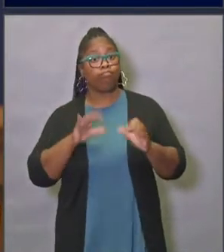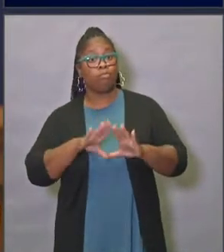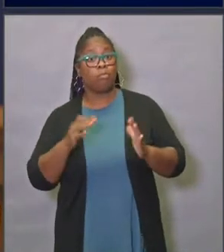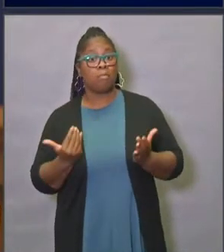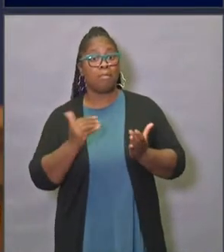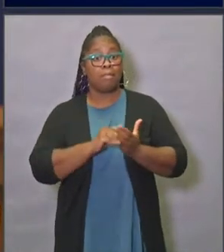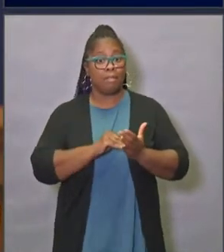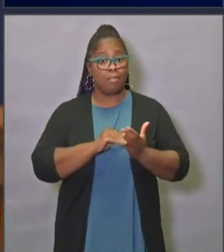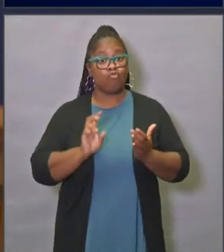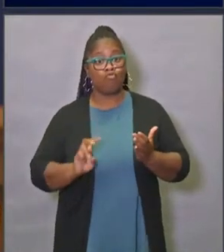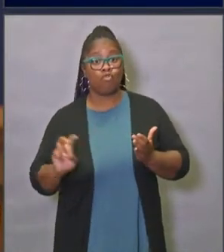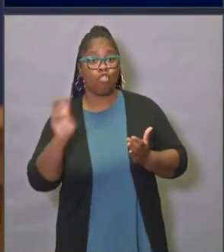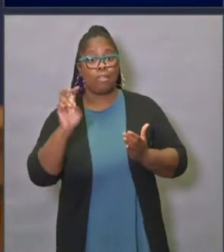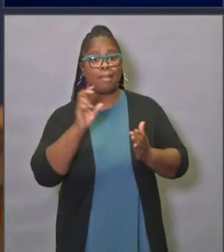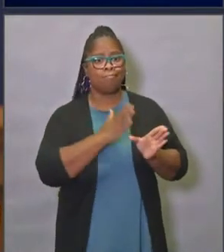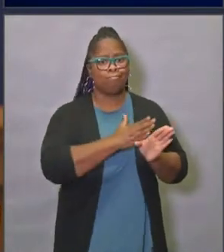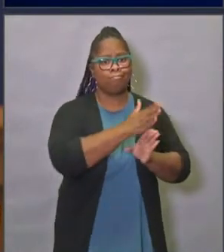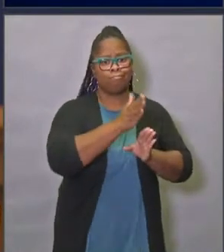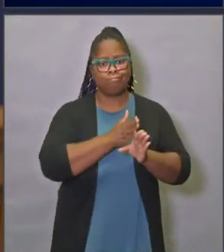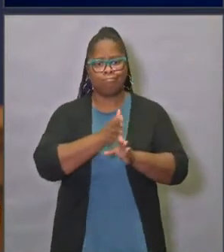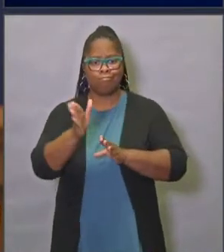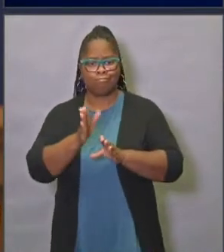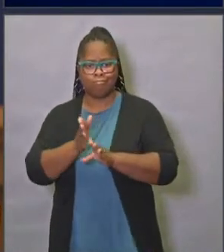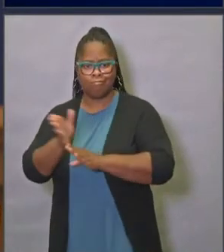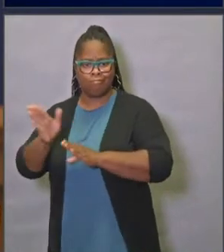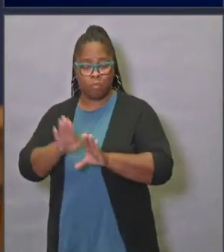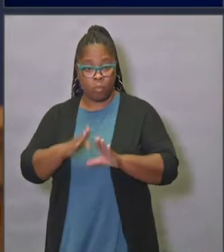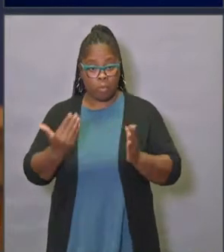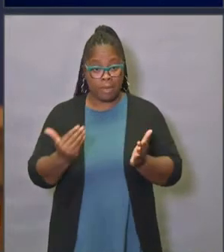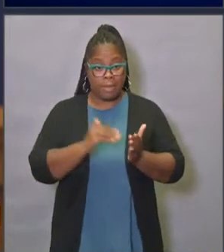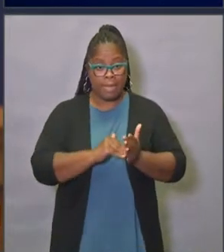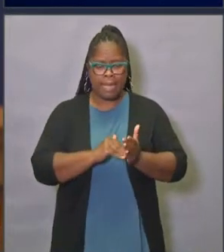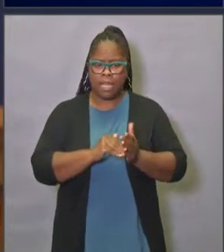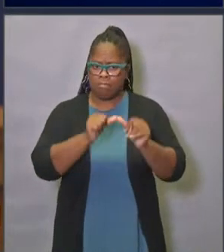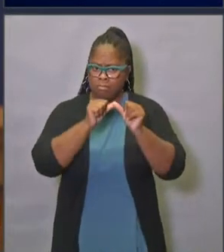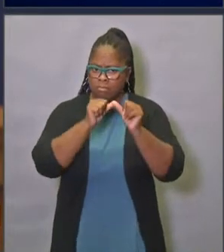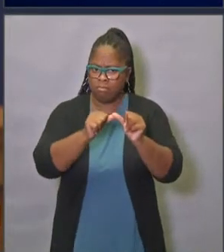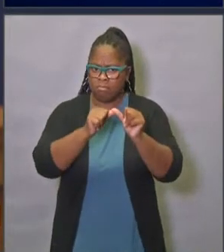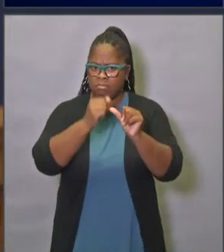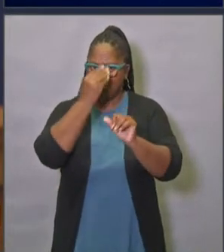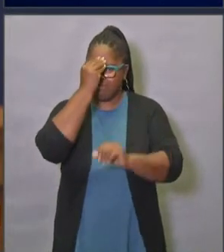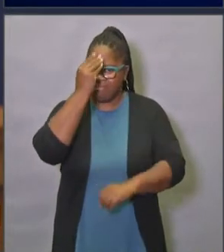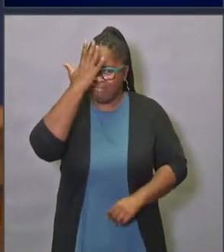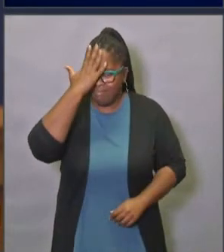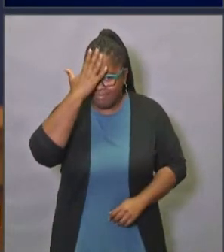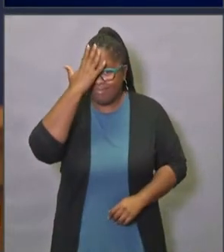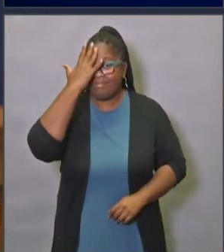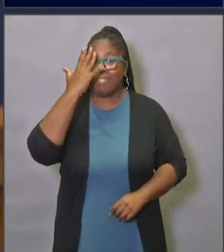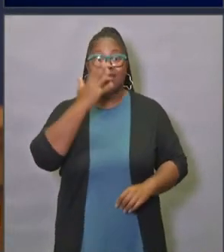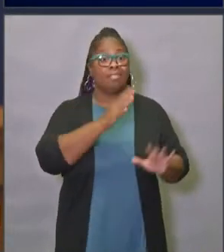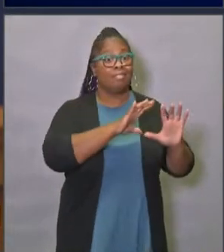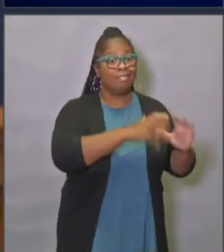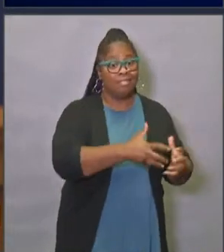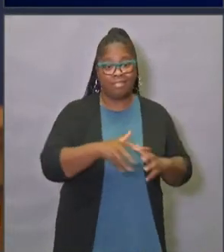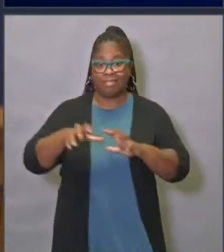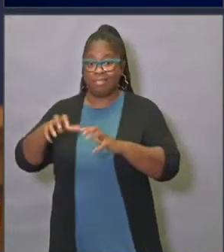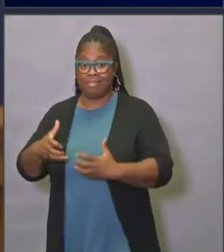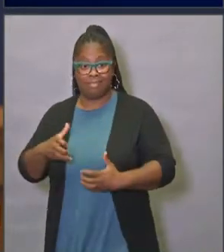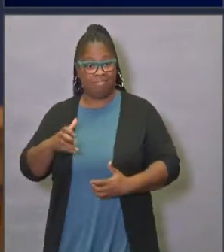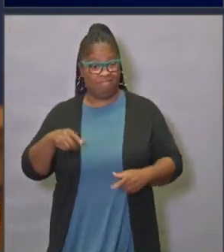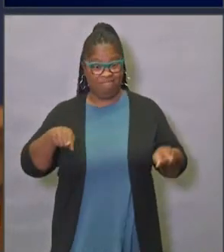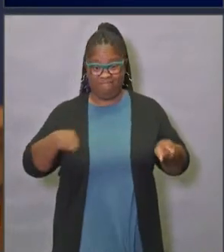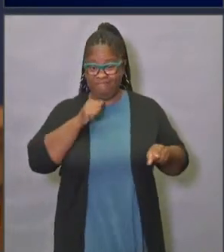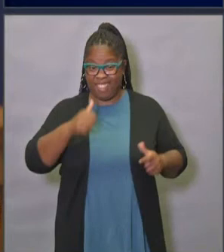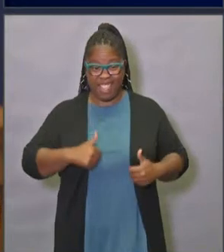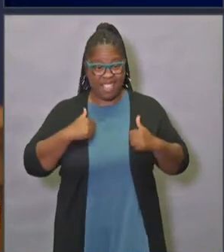sectors reopen, it will remain important to understand how increased intermingling among non-household members